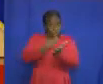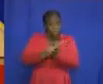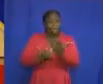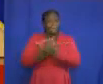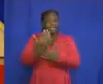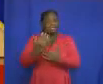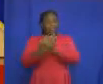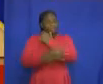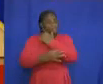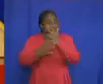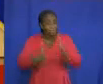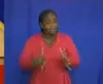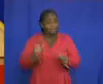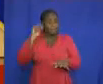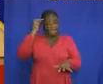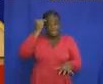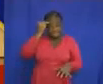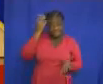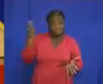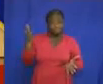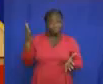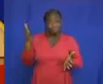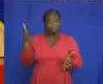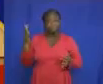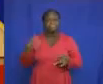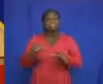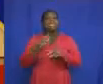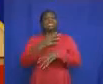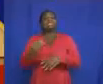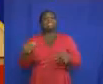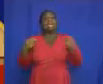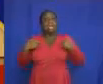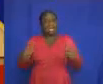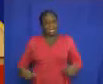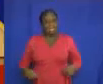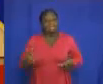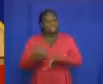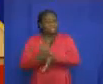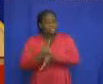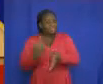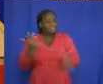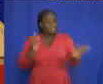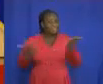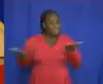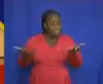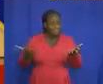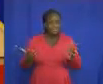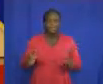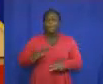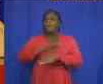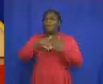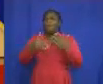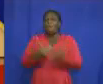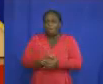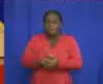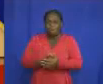Foreign Affairs and Regional Integration and the Ghana Health Service, that all non-essential trips to